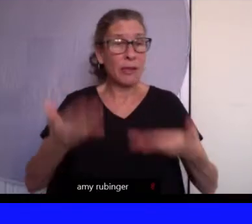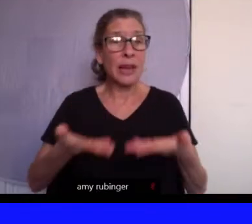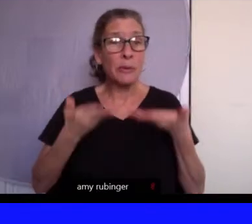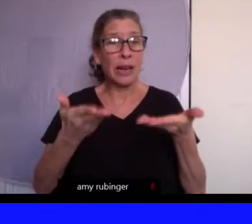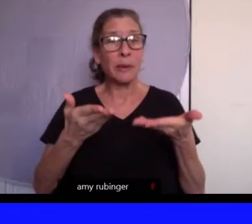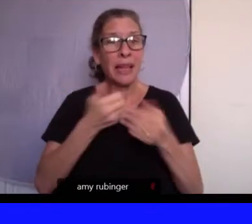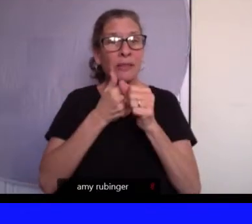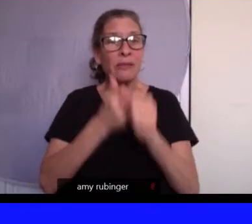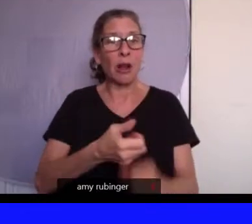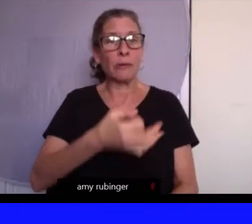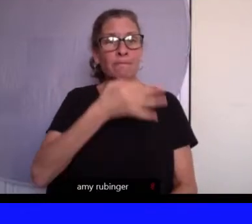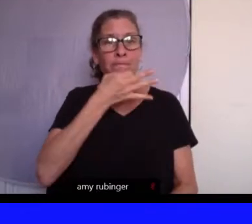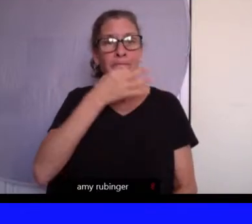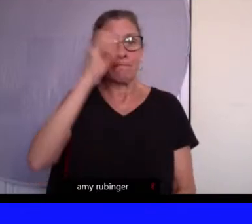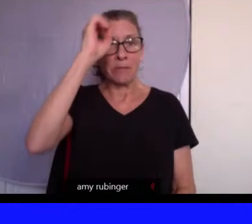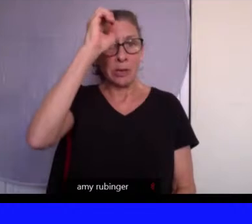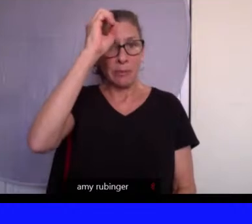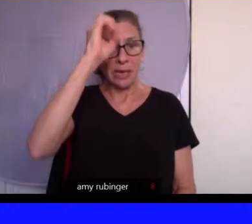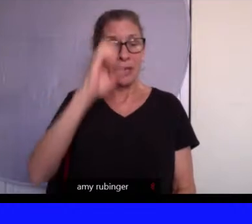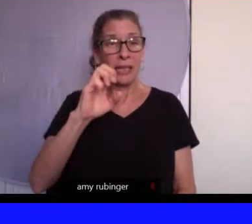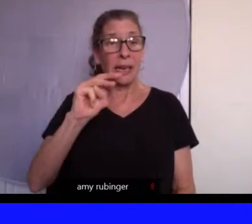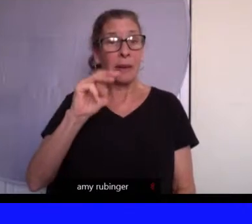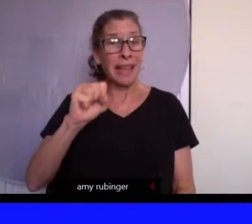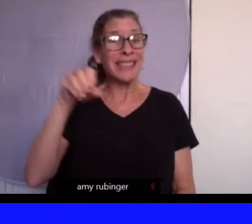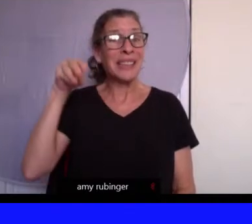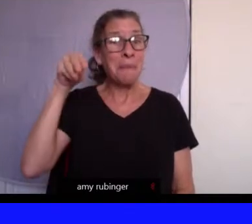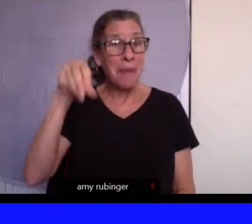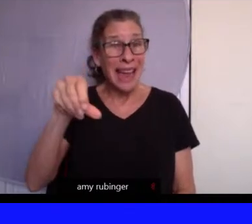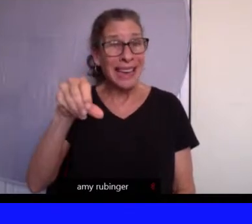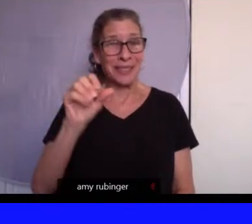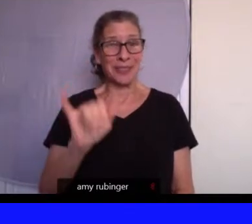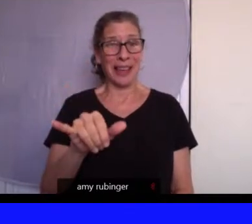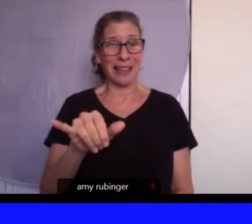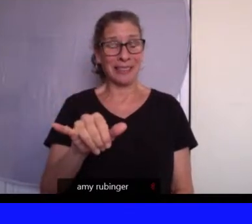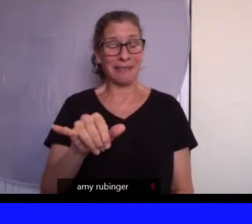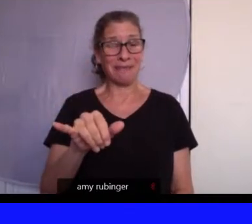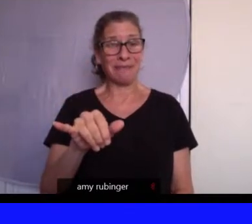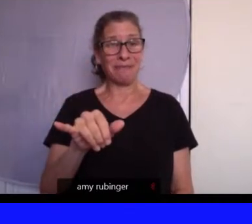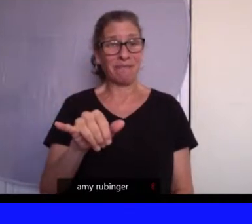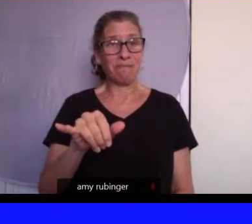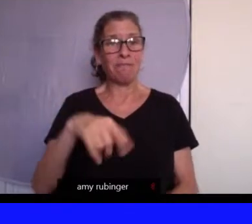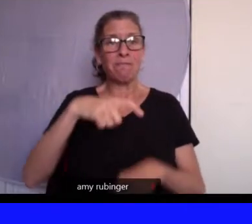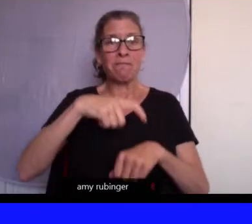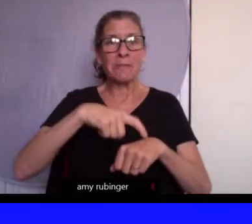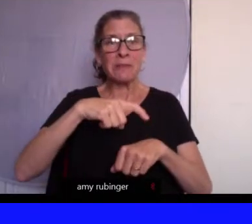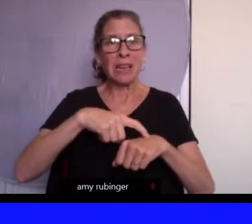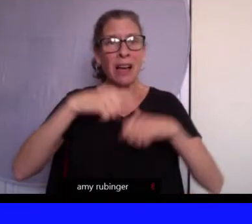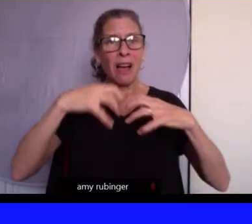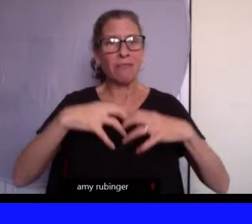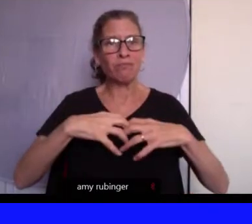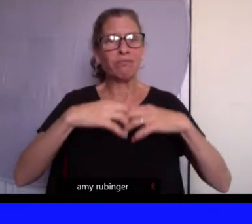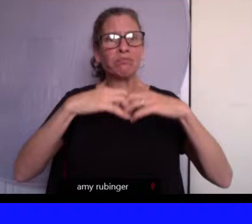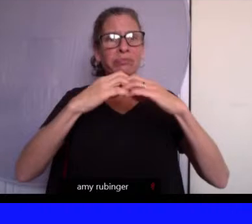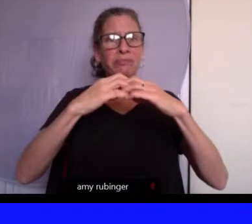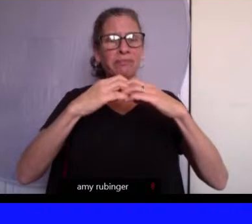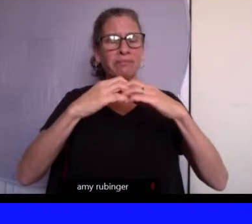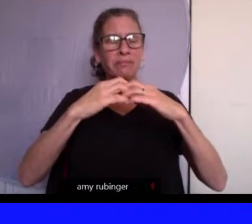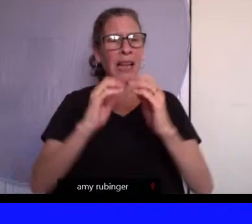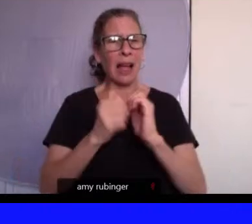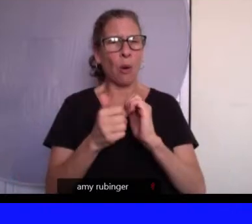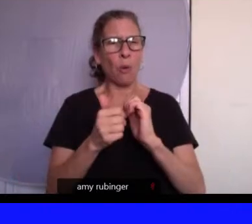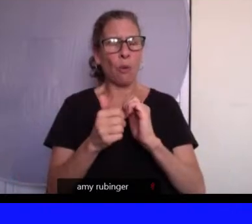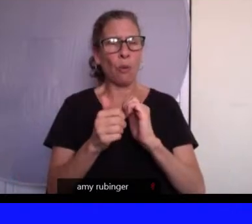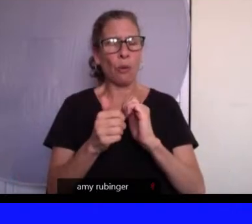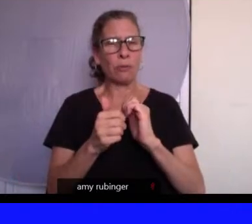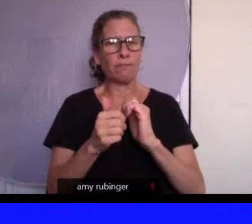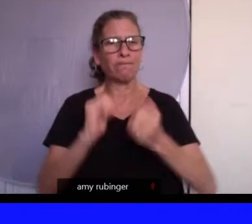they're guided to do the right kind of interventions. And it's been implemented already in 7 of